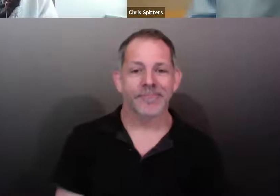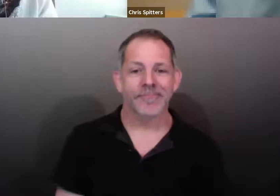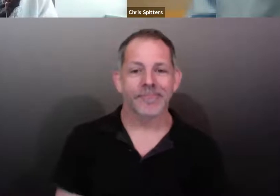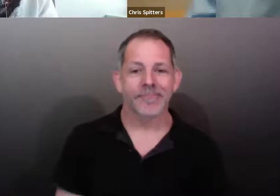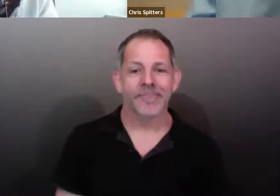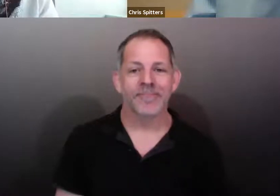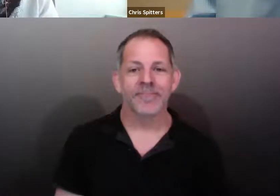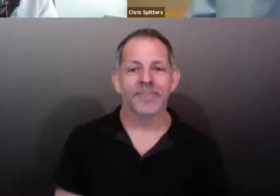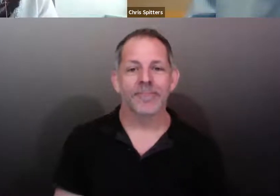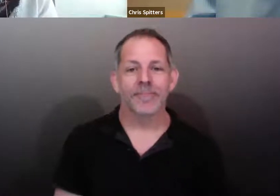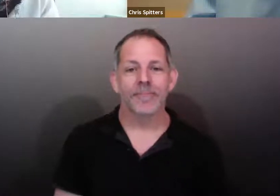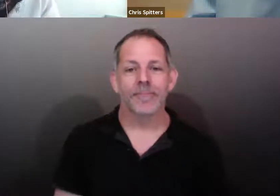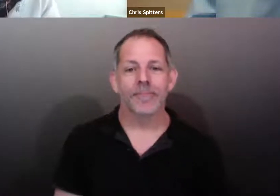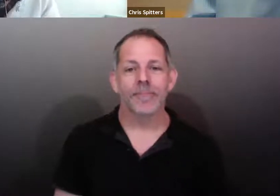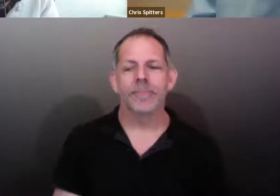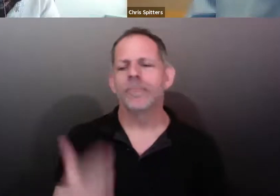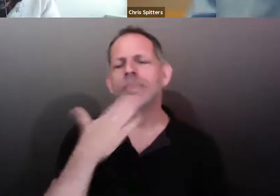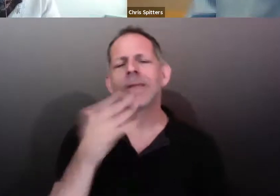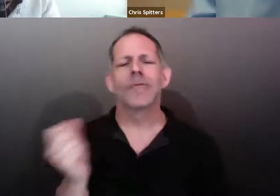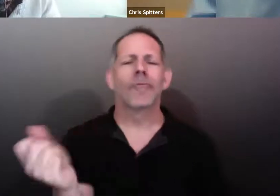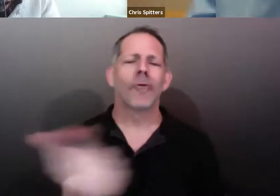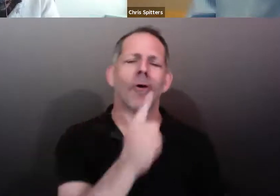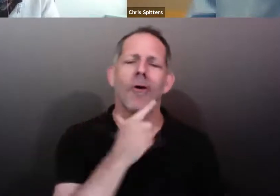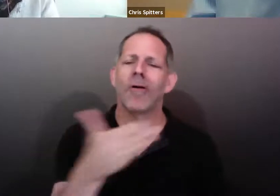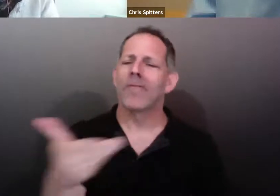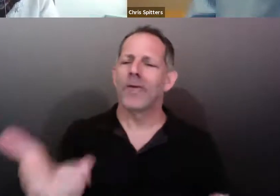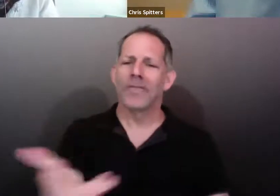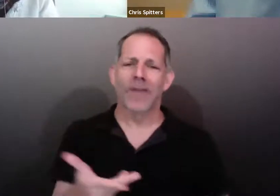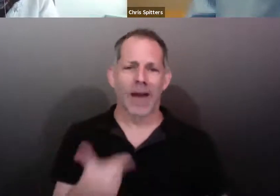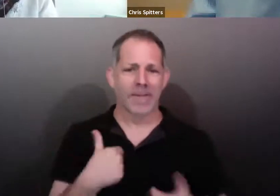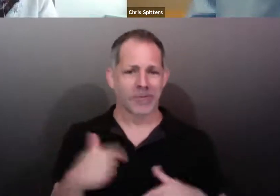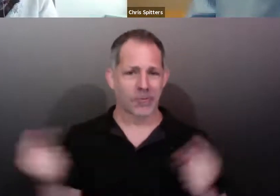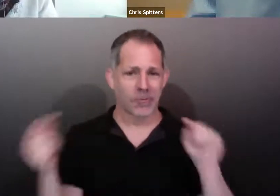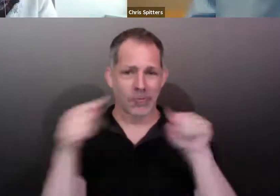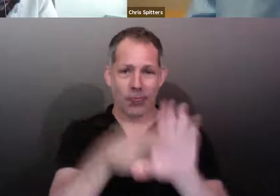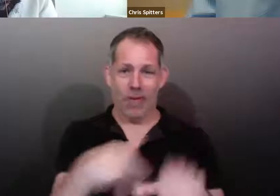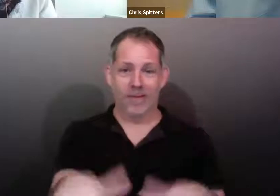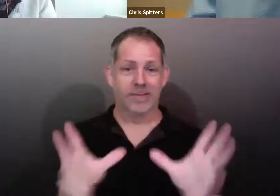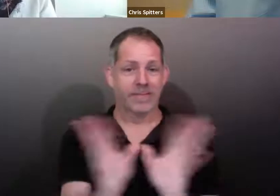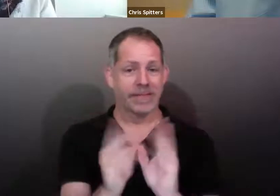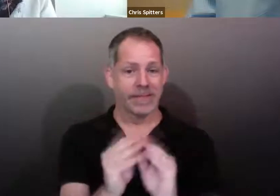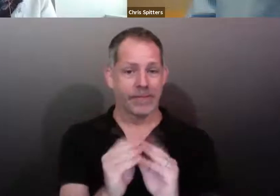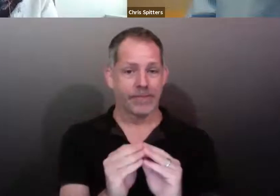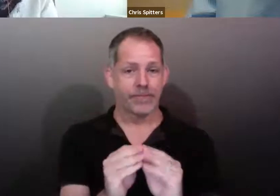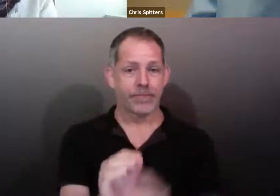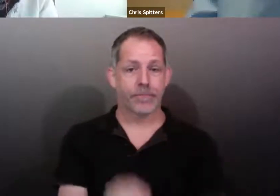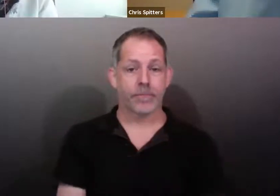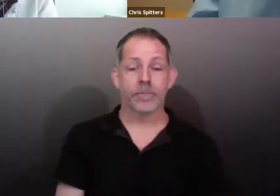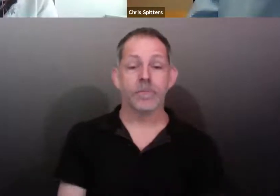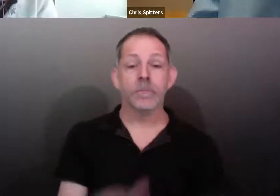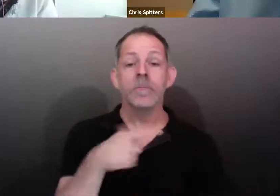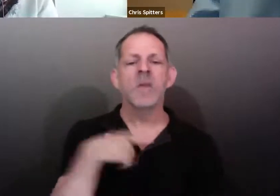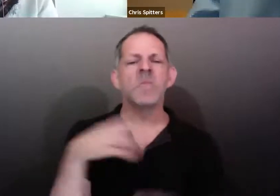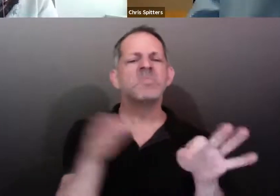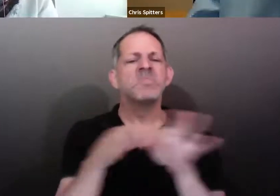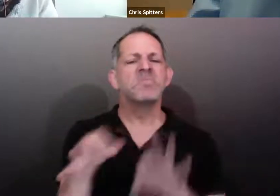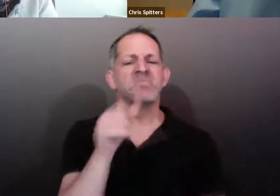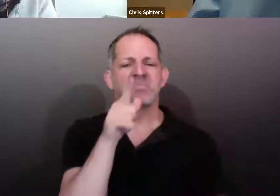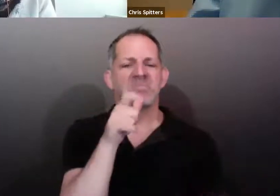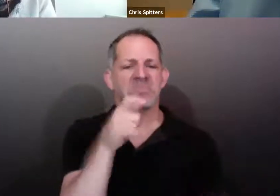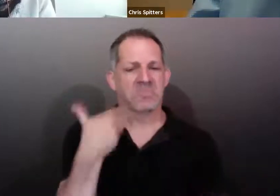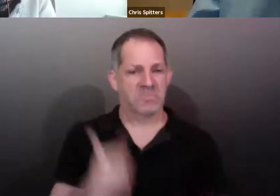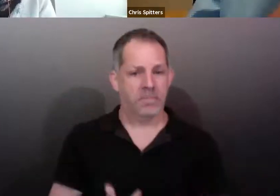you today. So a little bit about me. I'm 44 in really good health, was